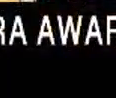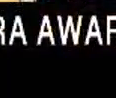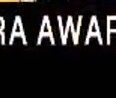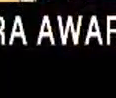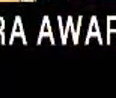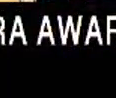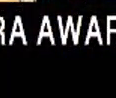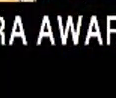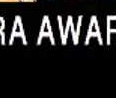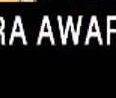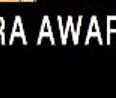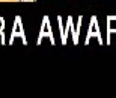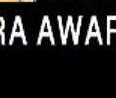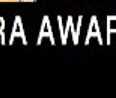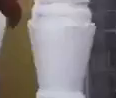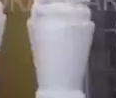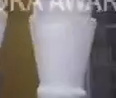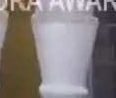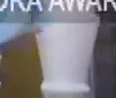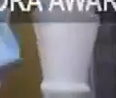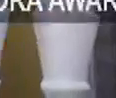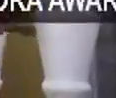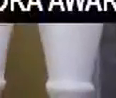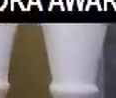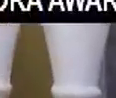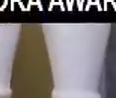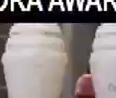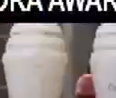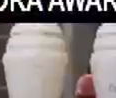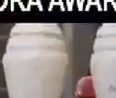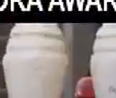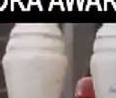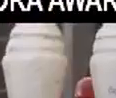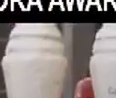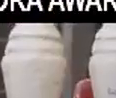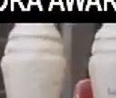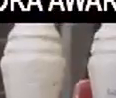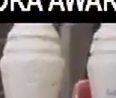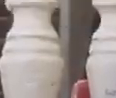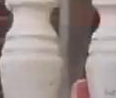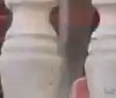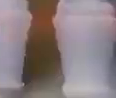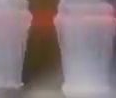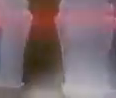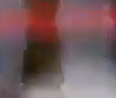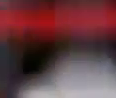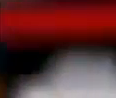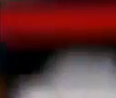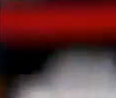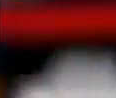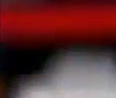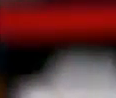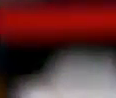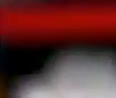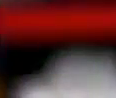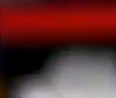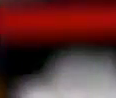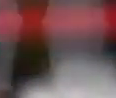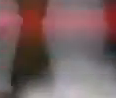jang sato dao da tata jen kama de ka fa kora awo amma kan man ten kunno banko